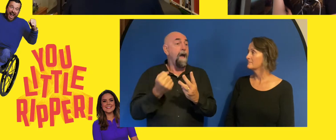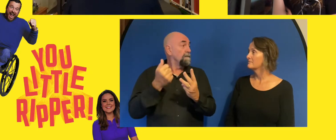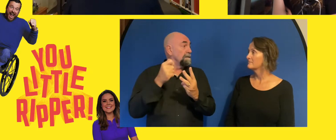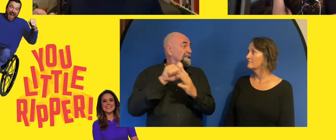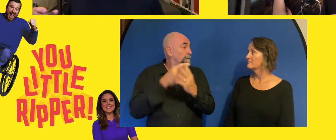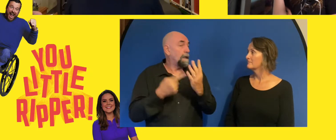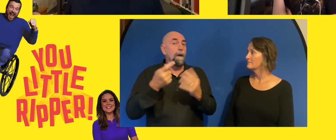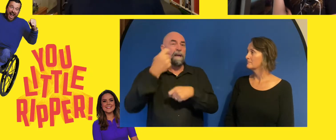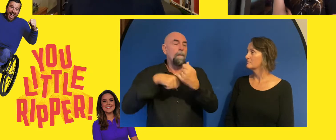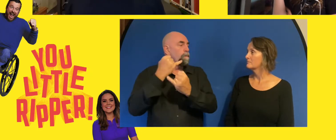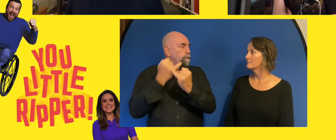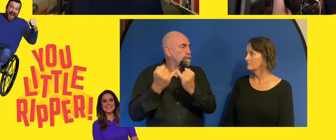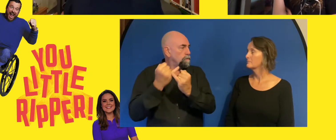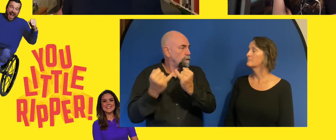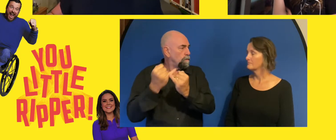and